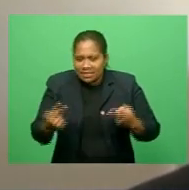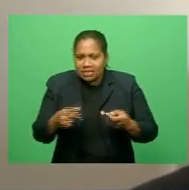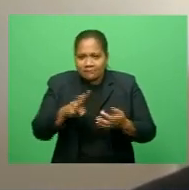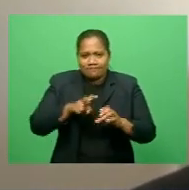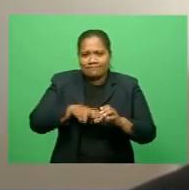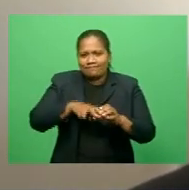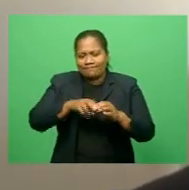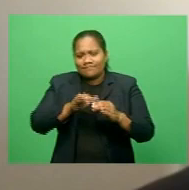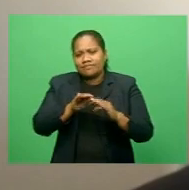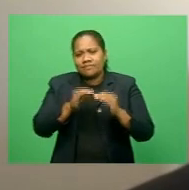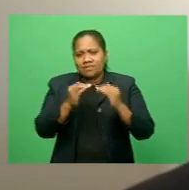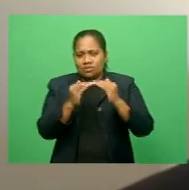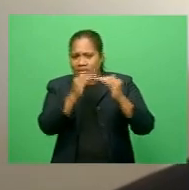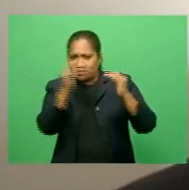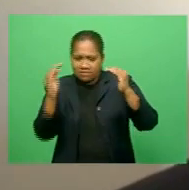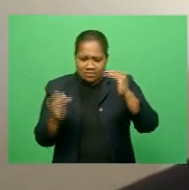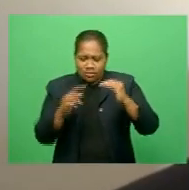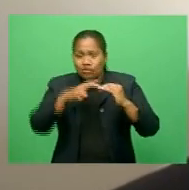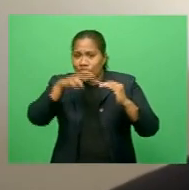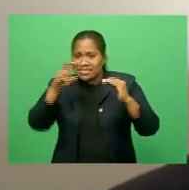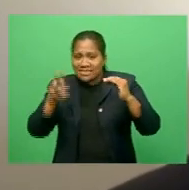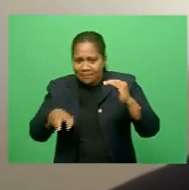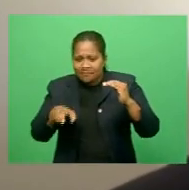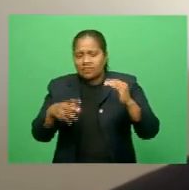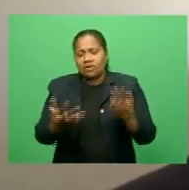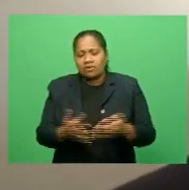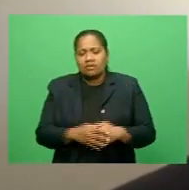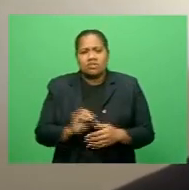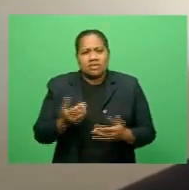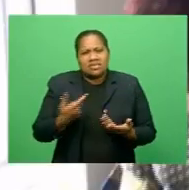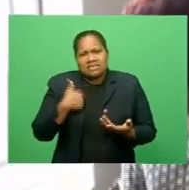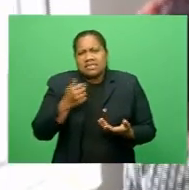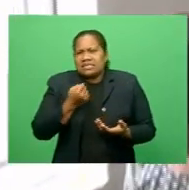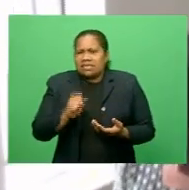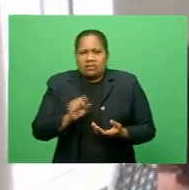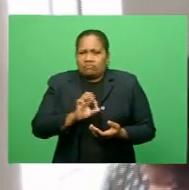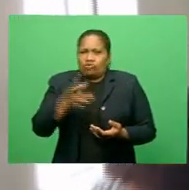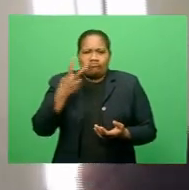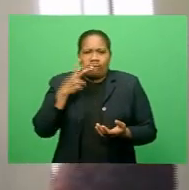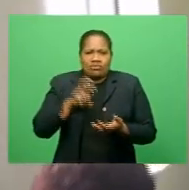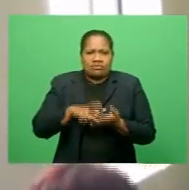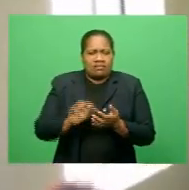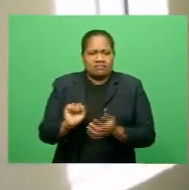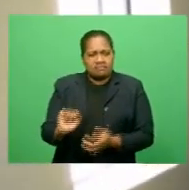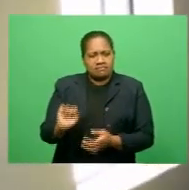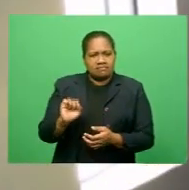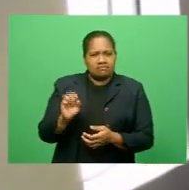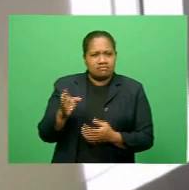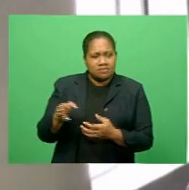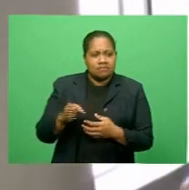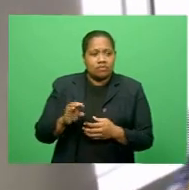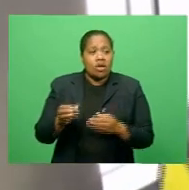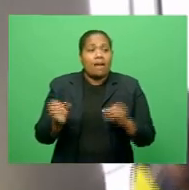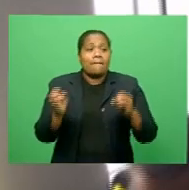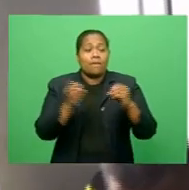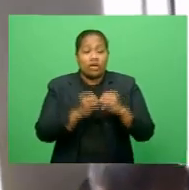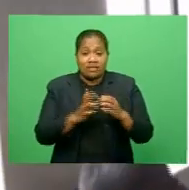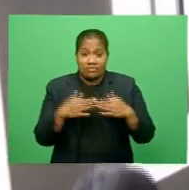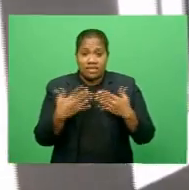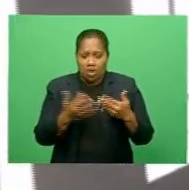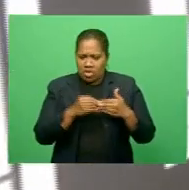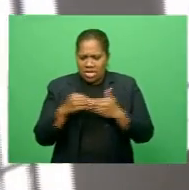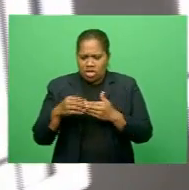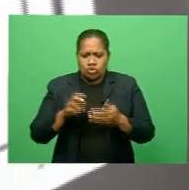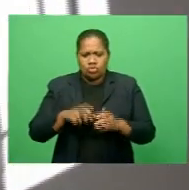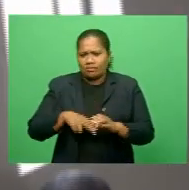Constitution and the resolution, I still do not recognize them. Mbulitavu, who is leading the charge to remove Ngavoka, says